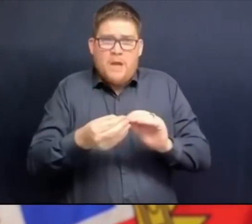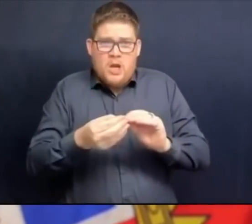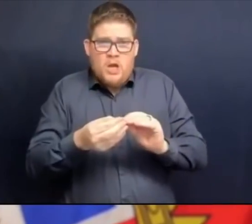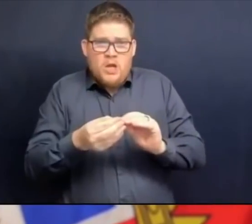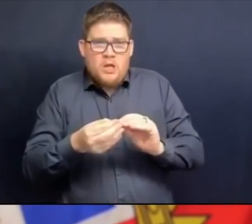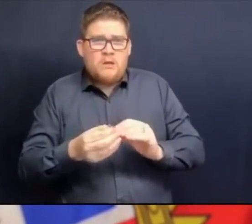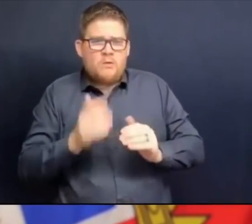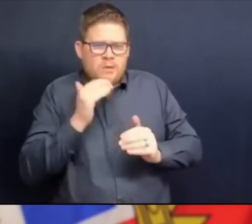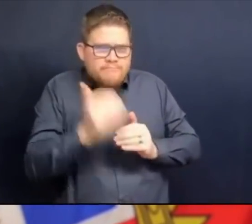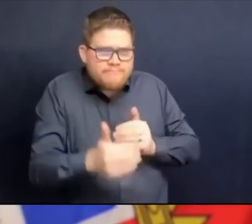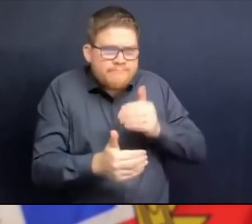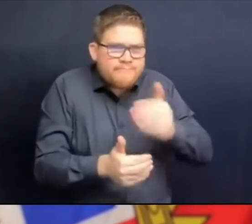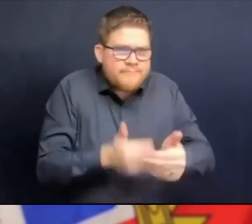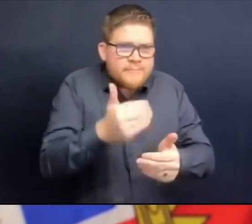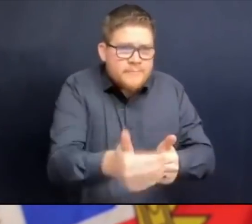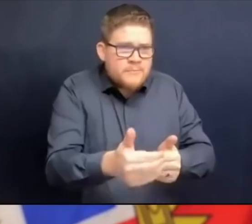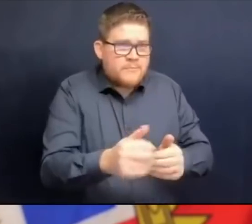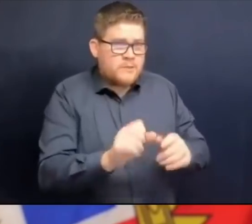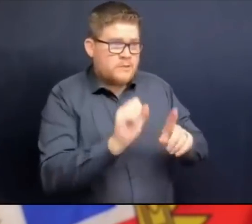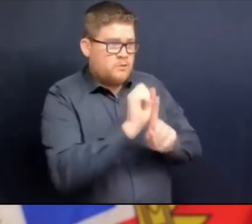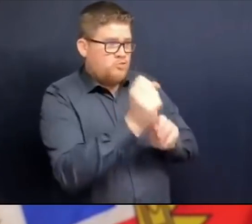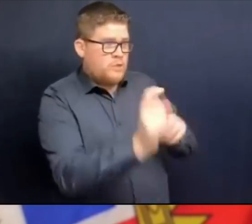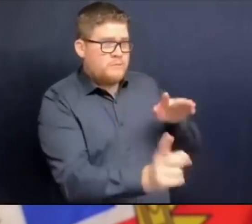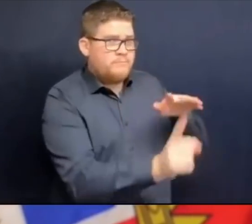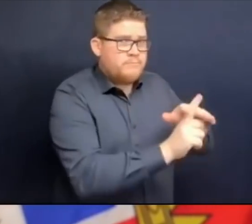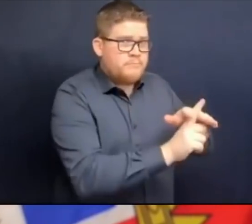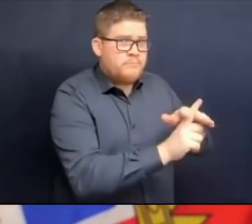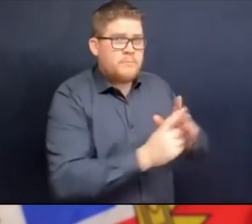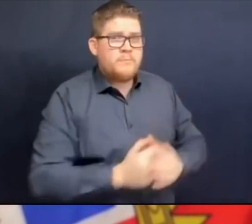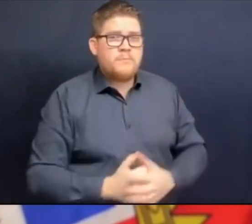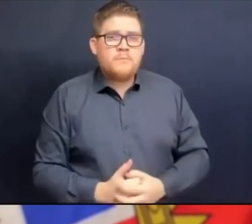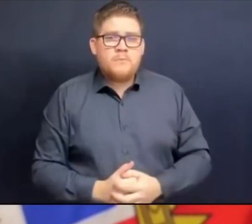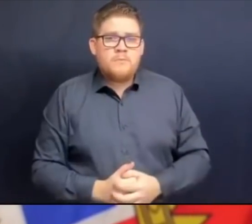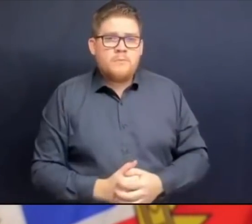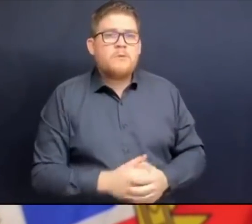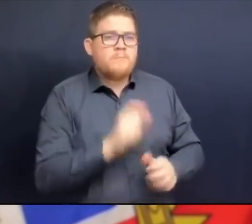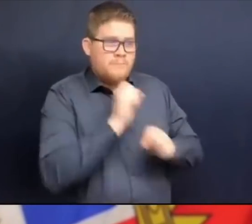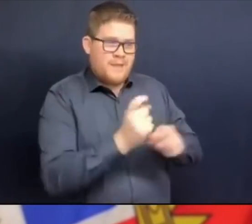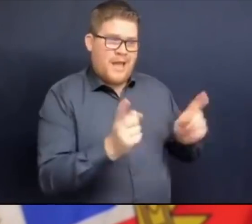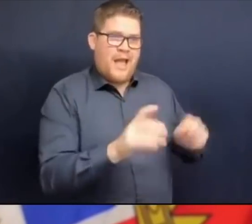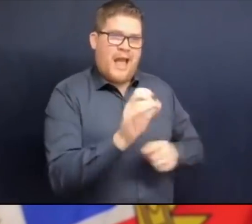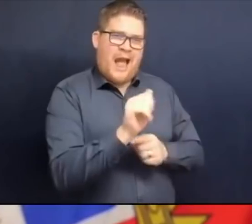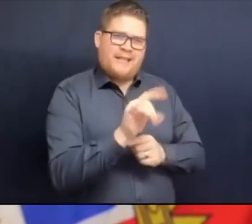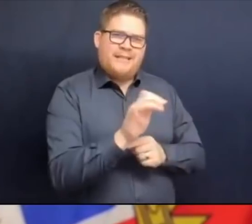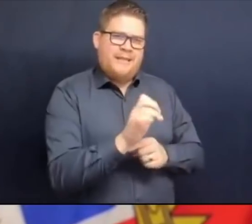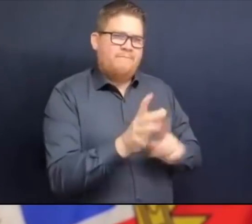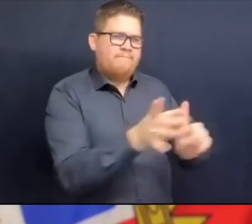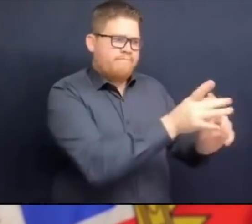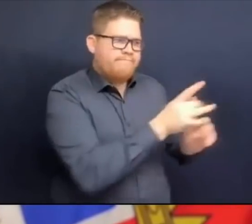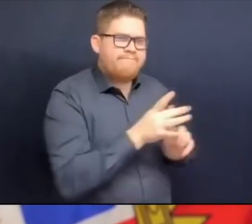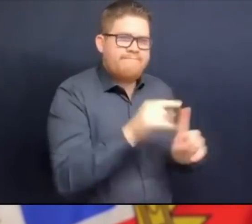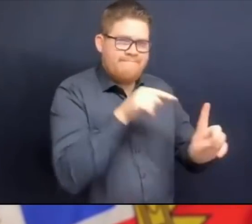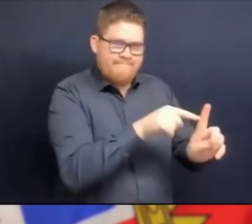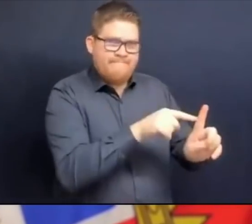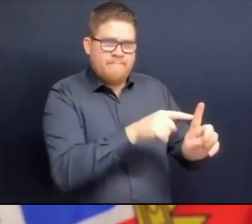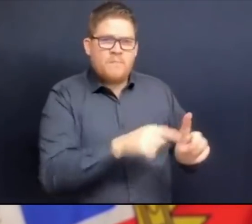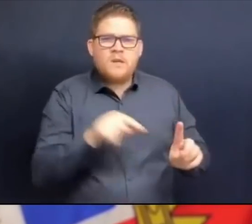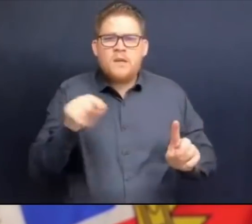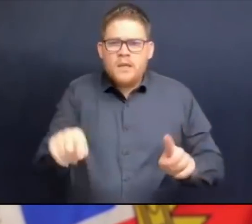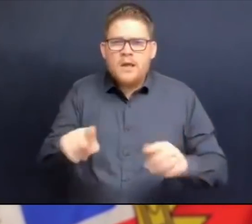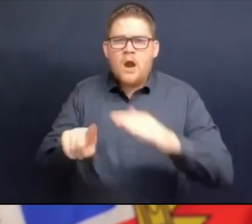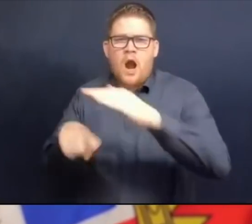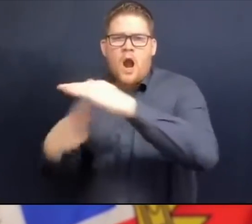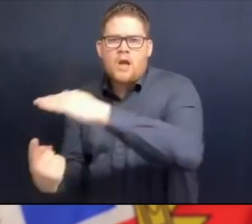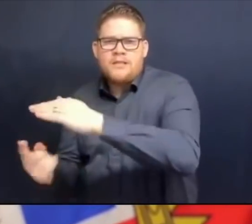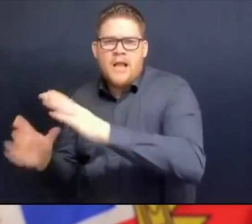the ones about active cases and people who have been removed from isolation are no longer accurate, and they're